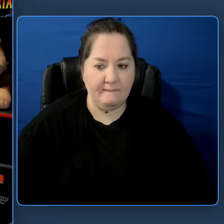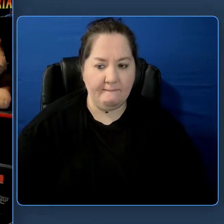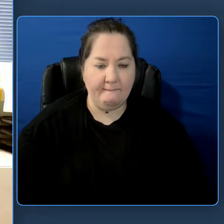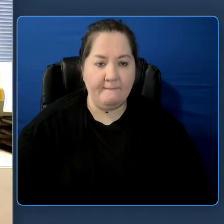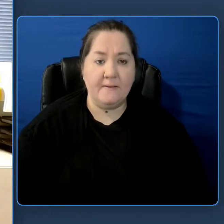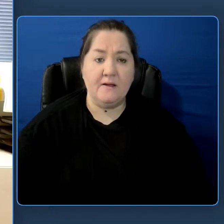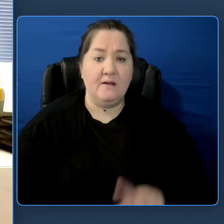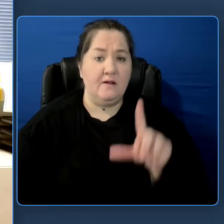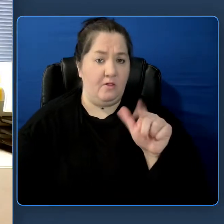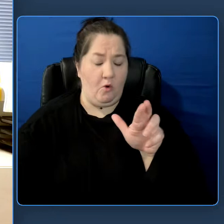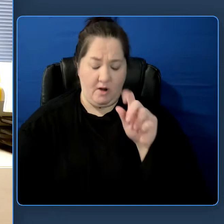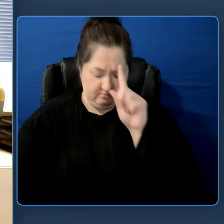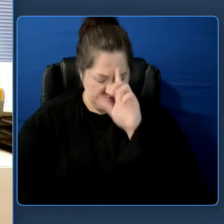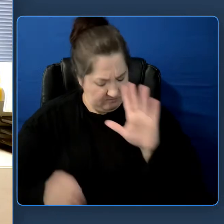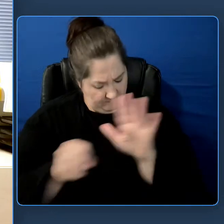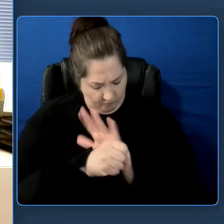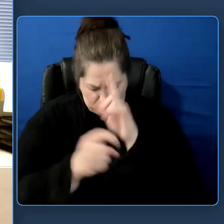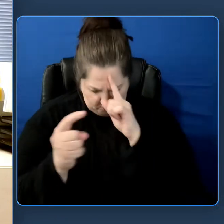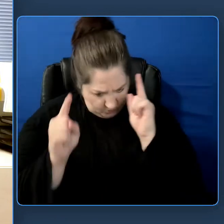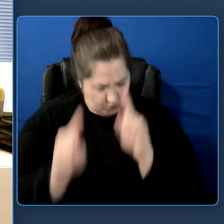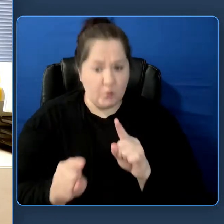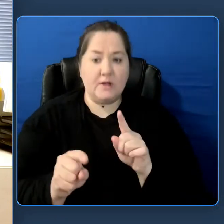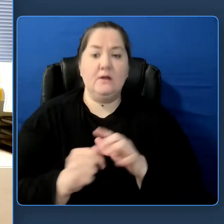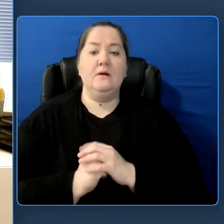I totally agree.